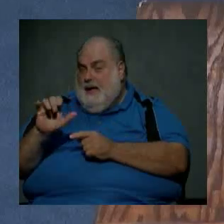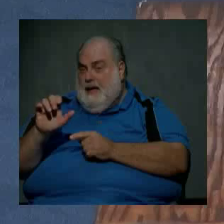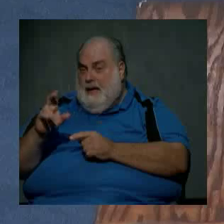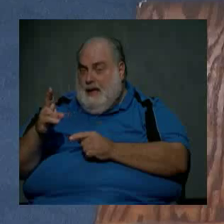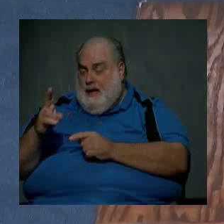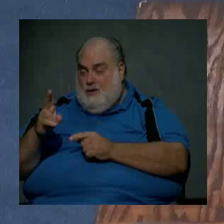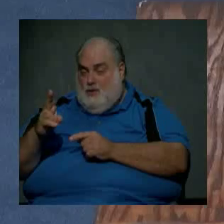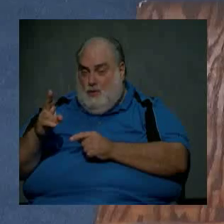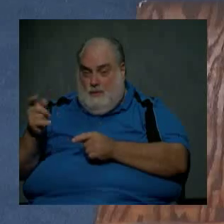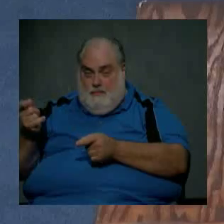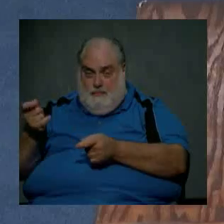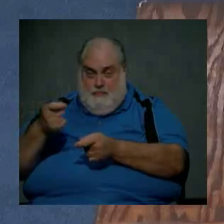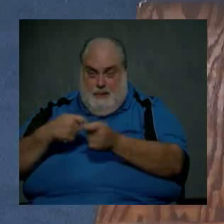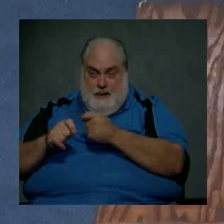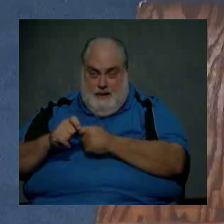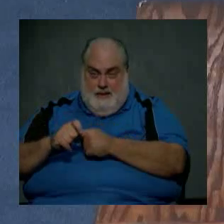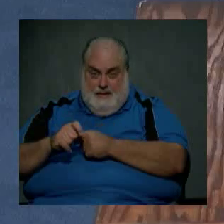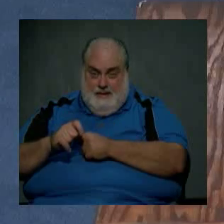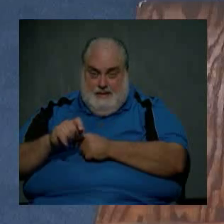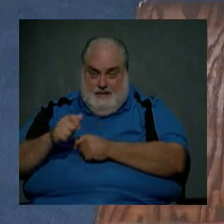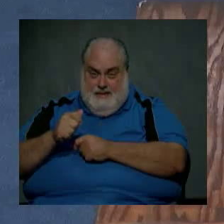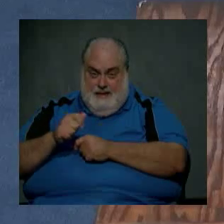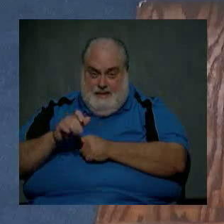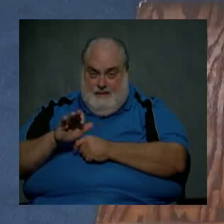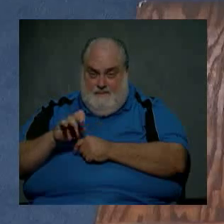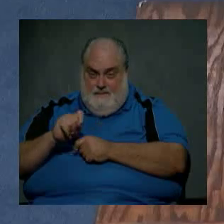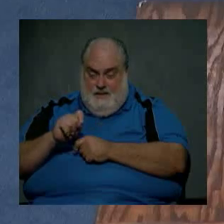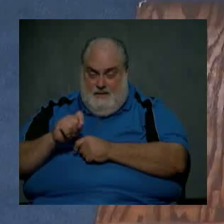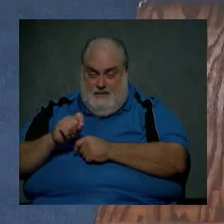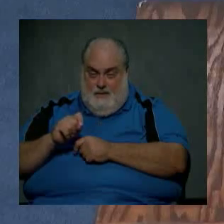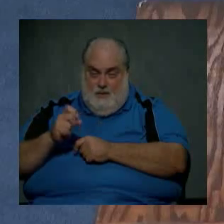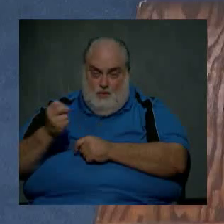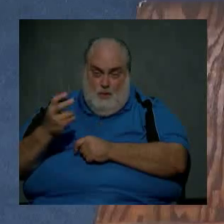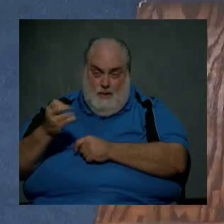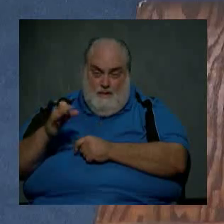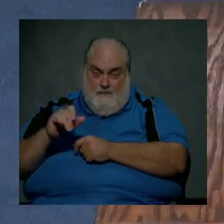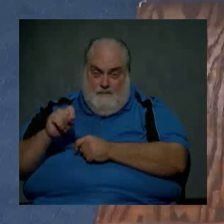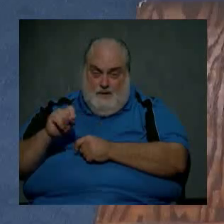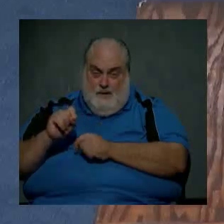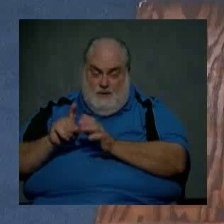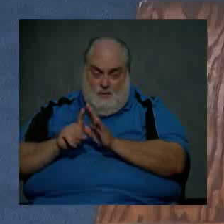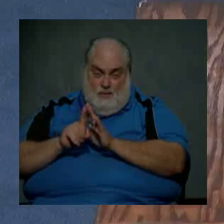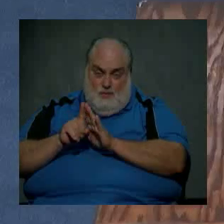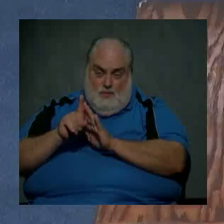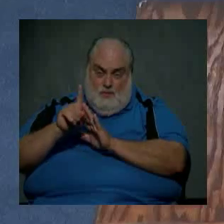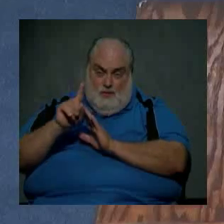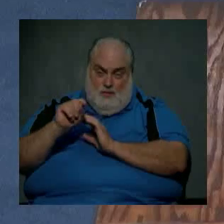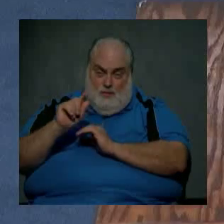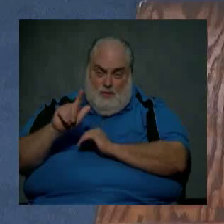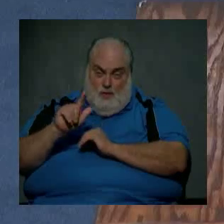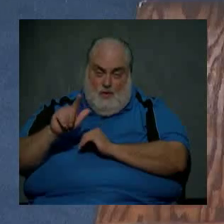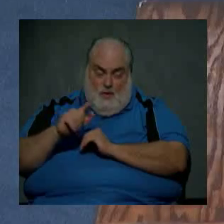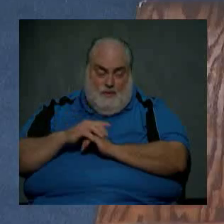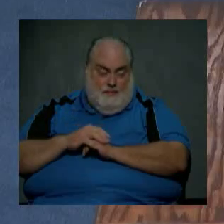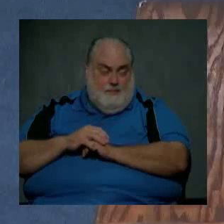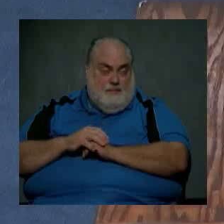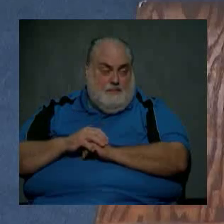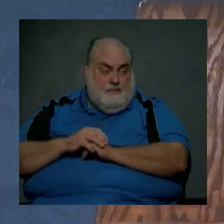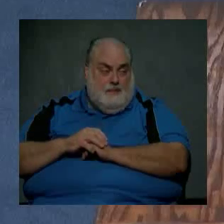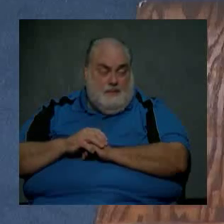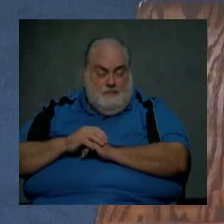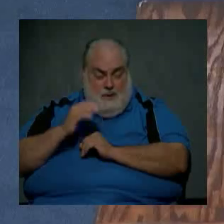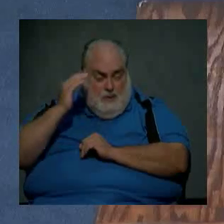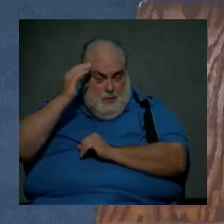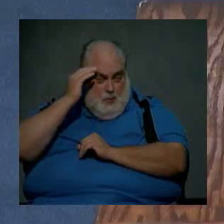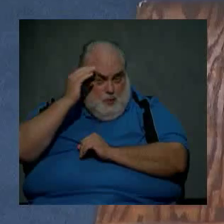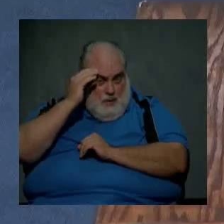with trees 10 to 12 feet tall, I'm told. So I just want you to be aware of what you're voting on, and you